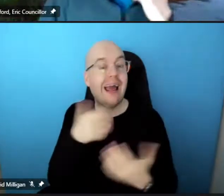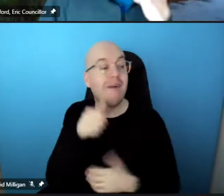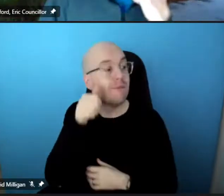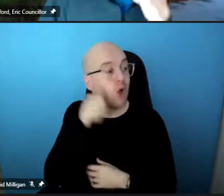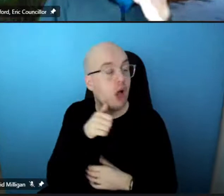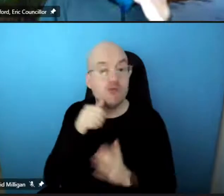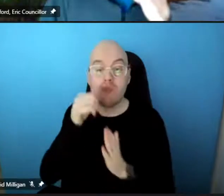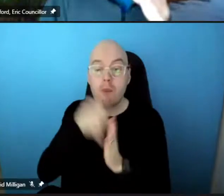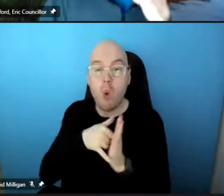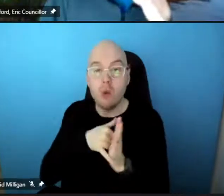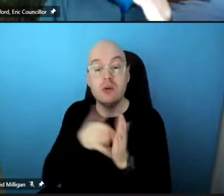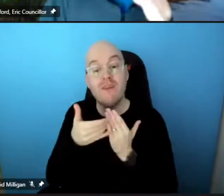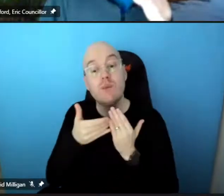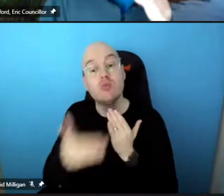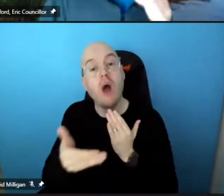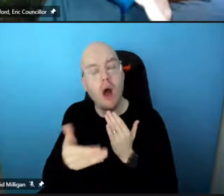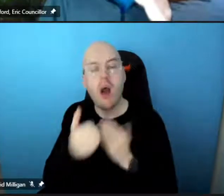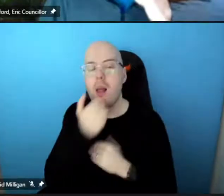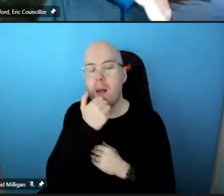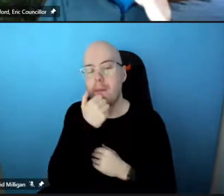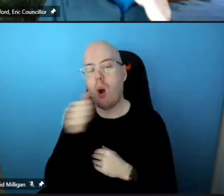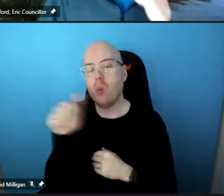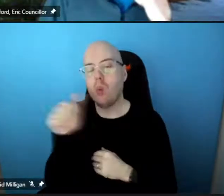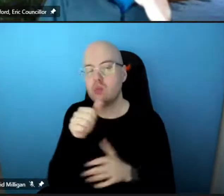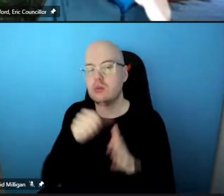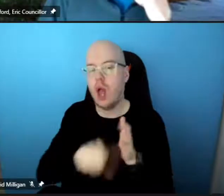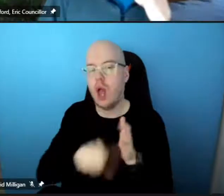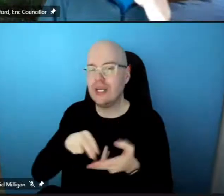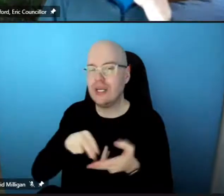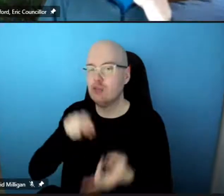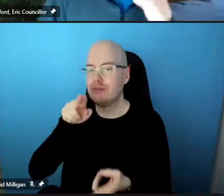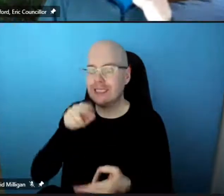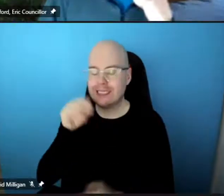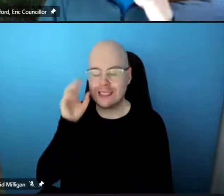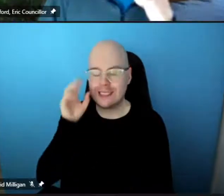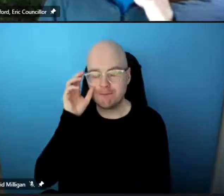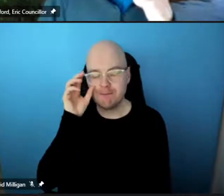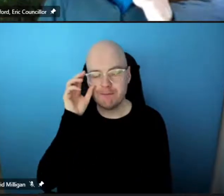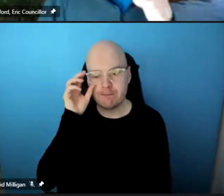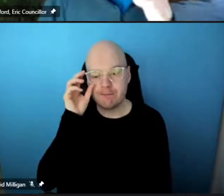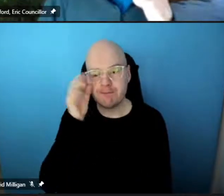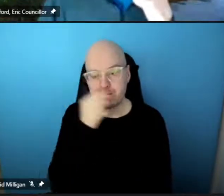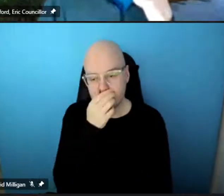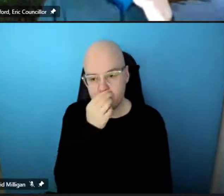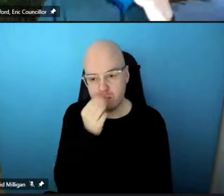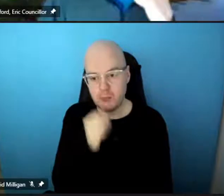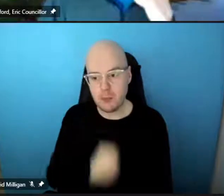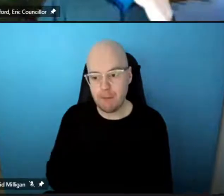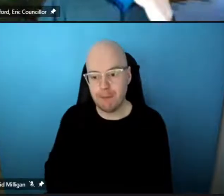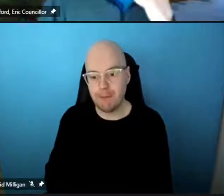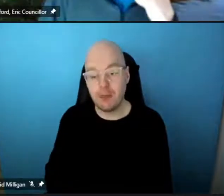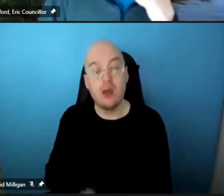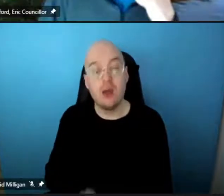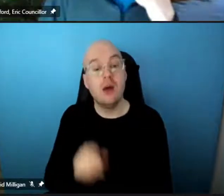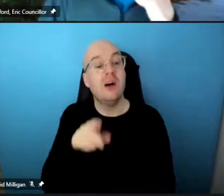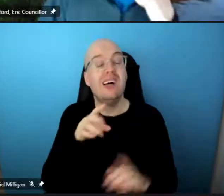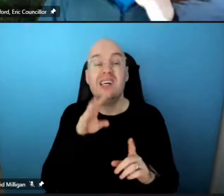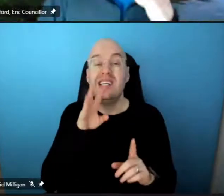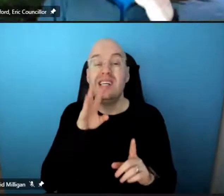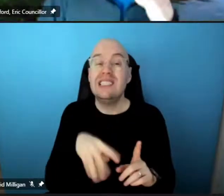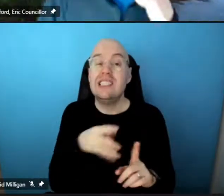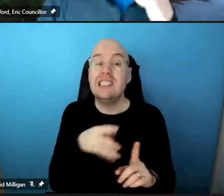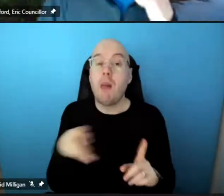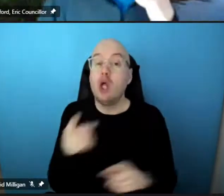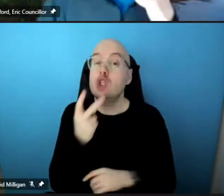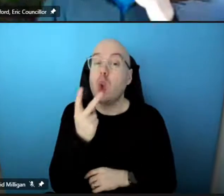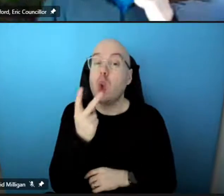increase. So in terms of the cases closed in the period of 16, there's further detail in that in table 2 at 4.5, and that